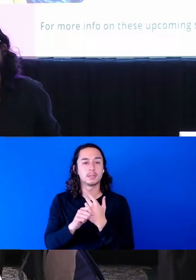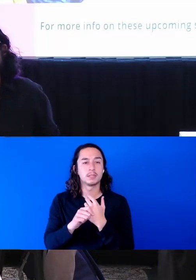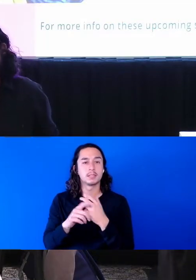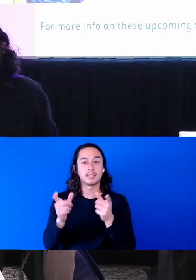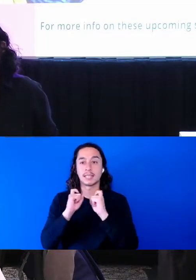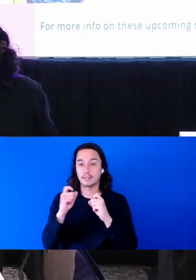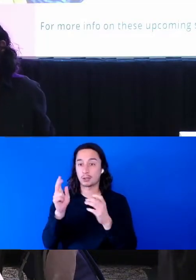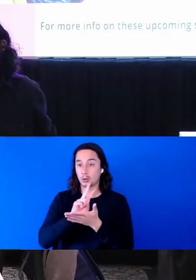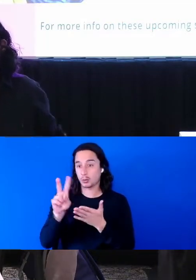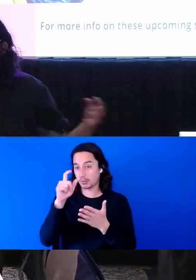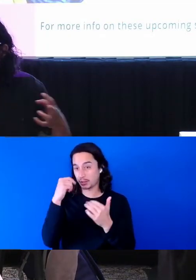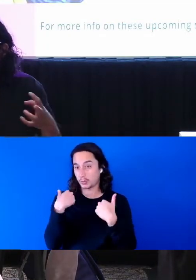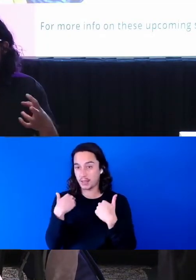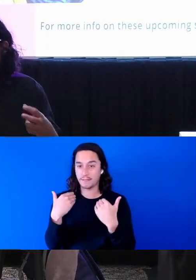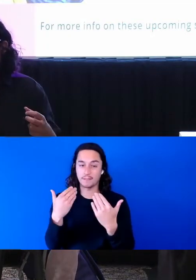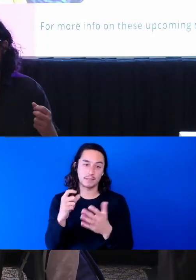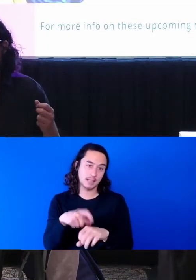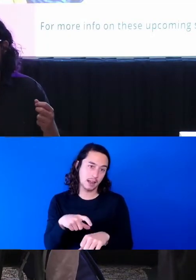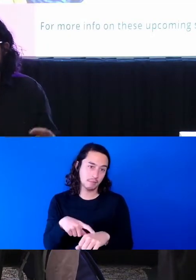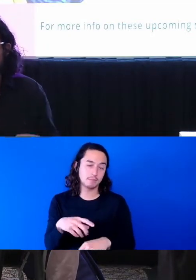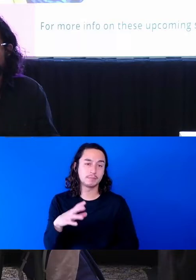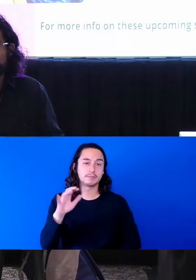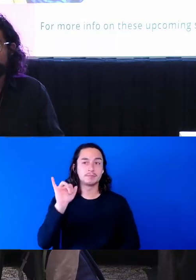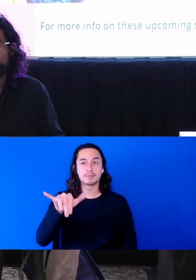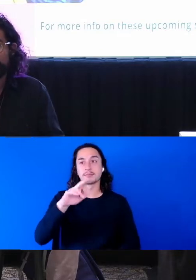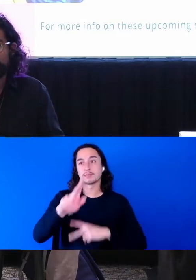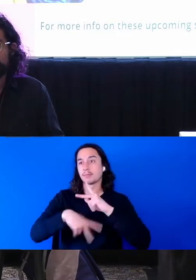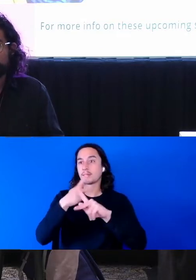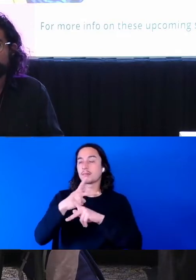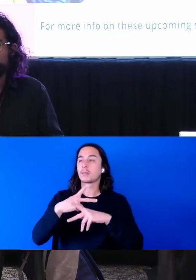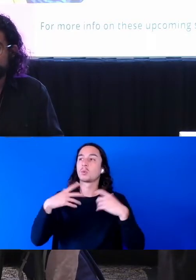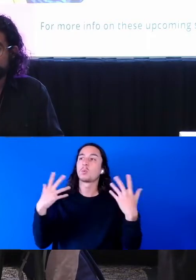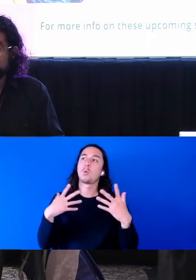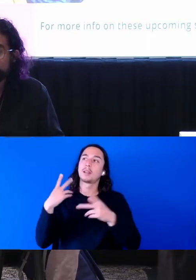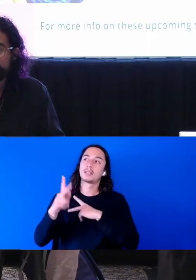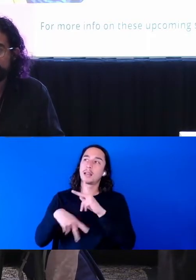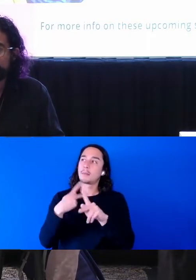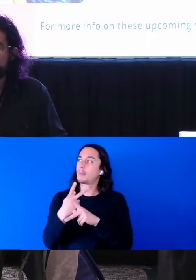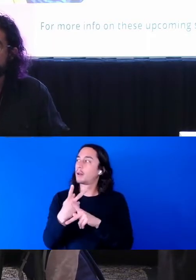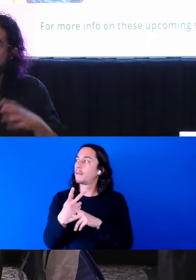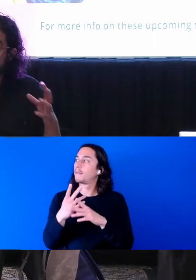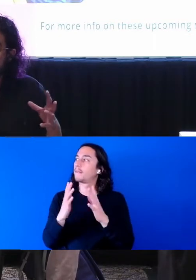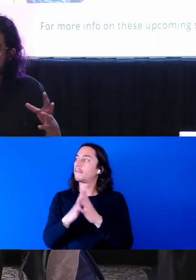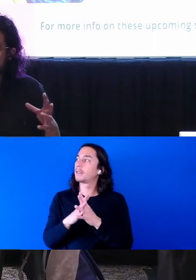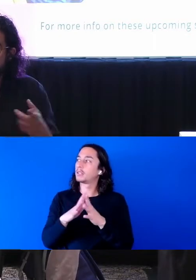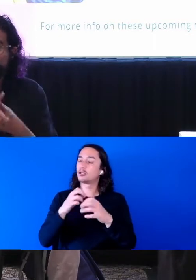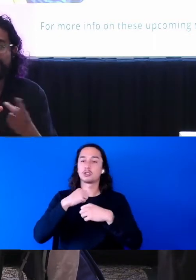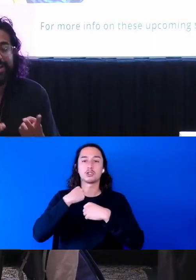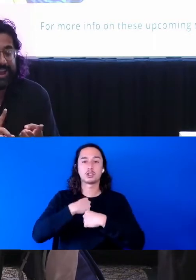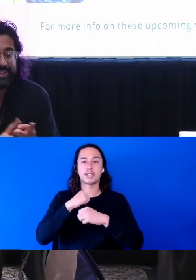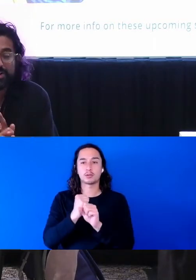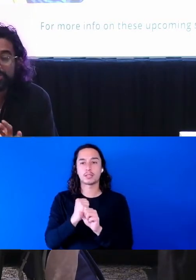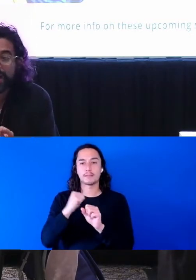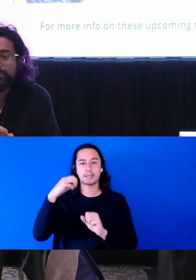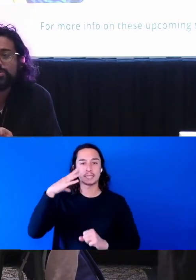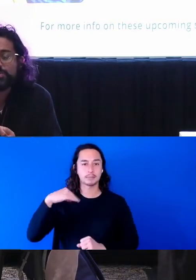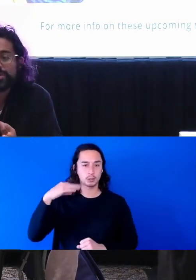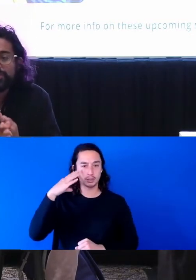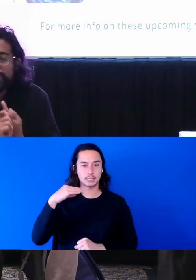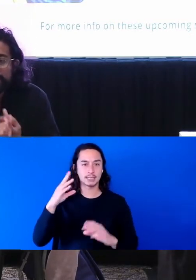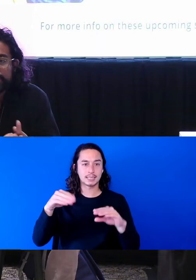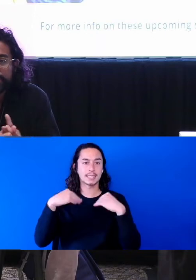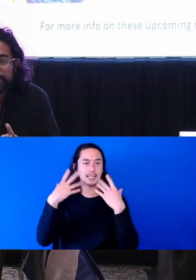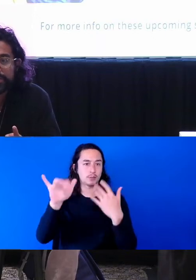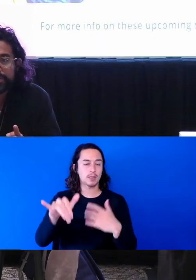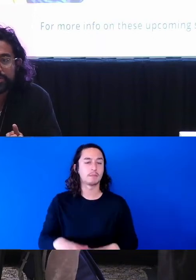sometimes. So that kind of like, what kind of generative experiences would really do that? And then also, I'd be